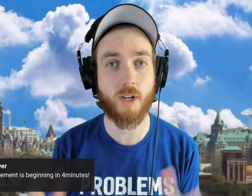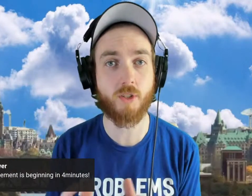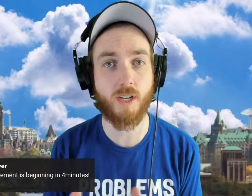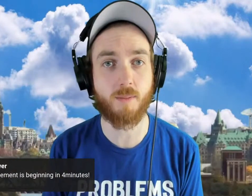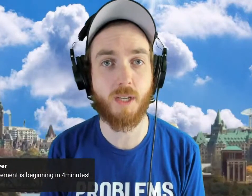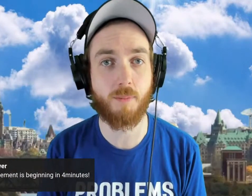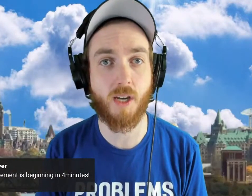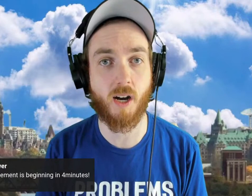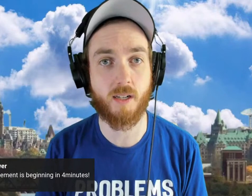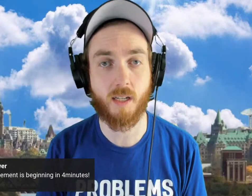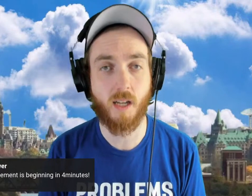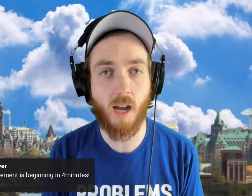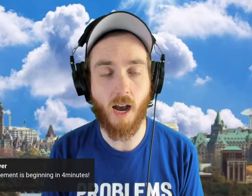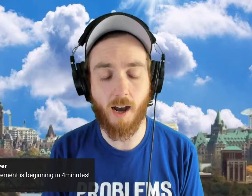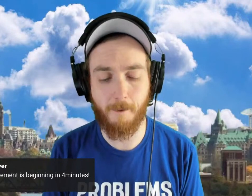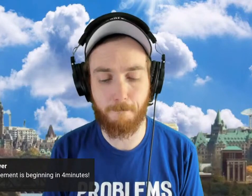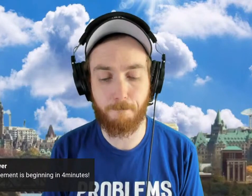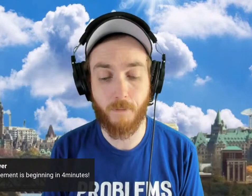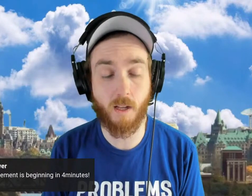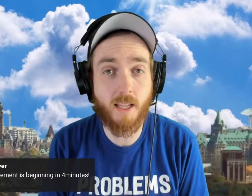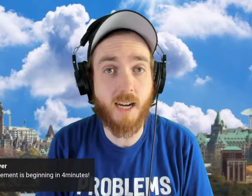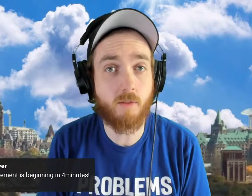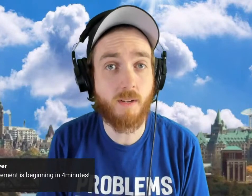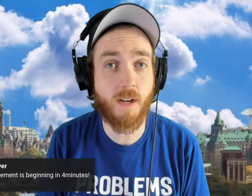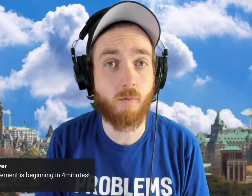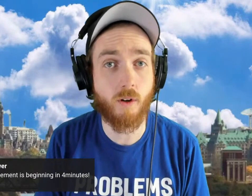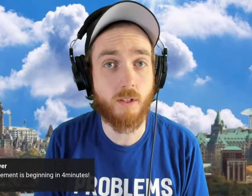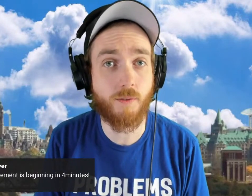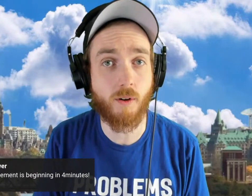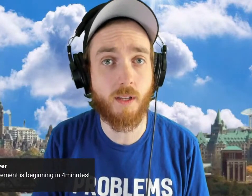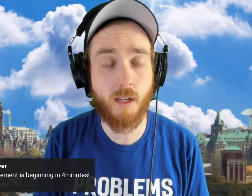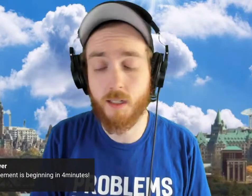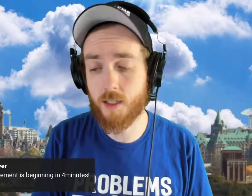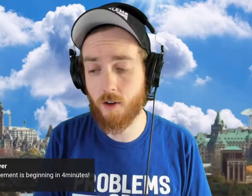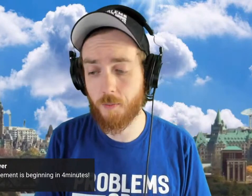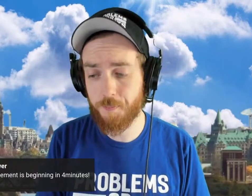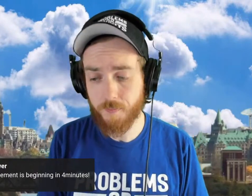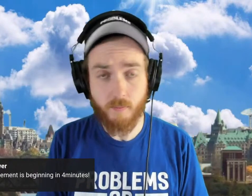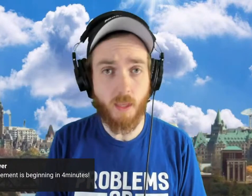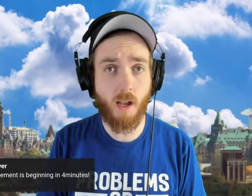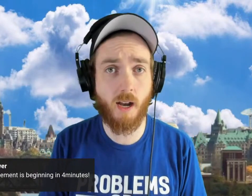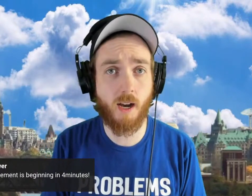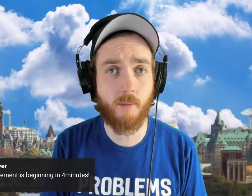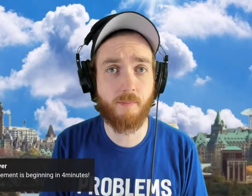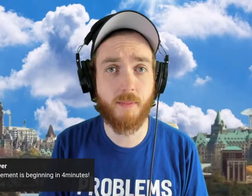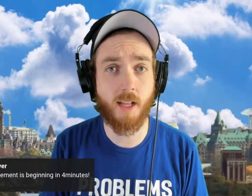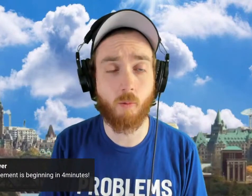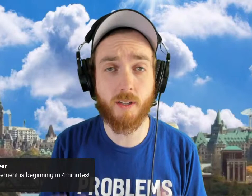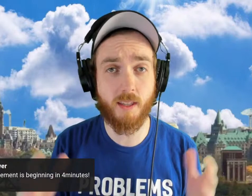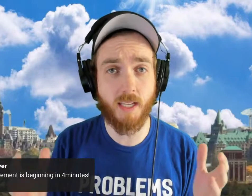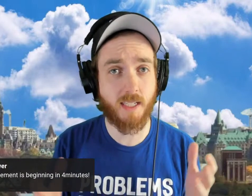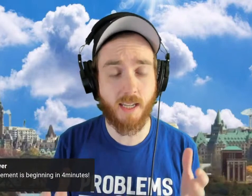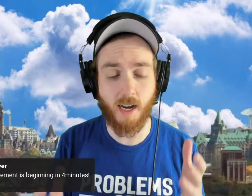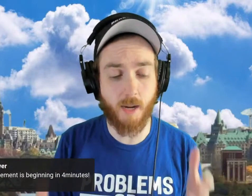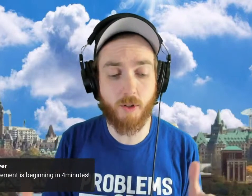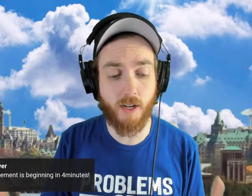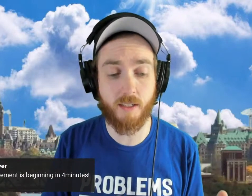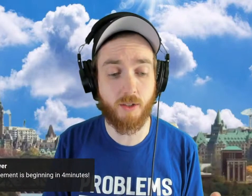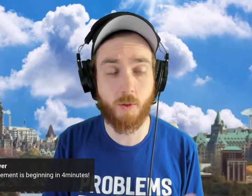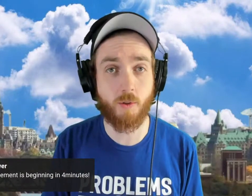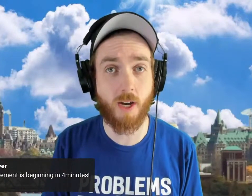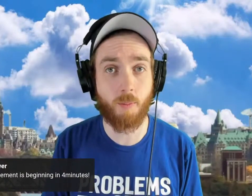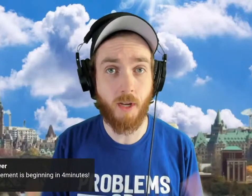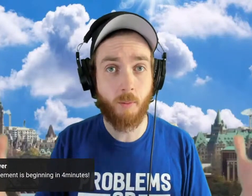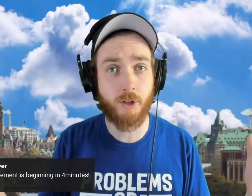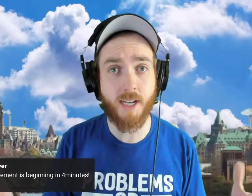and frustrates me beyond, like, I don't even have words for it. So, like, one of the things that I'm trying to